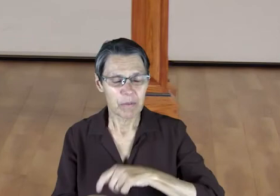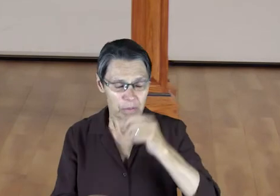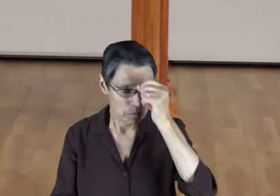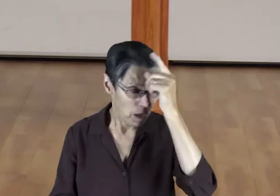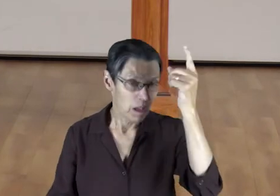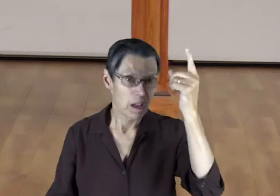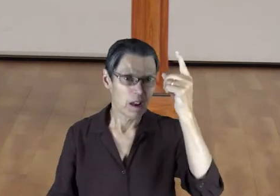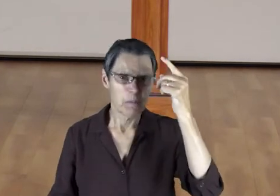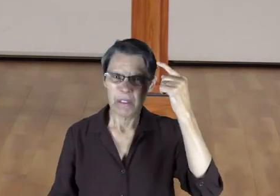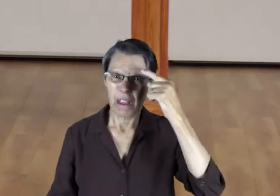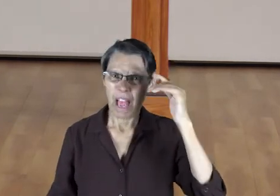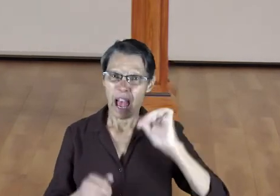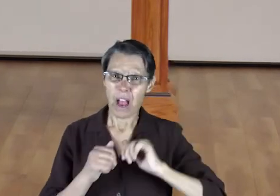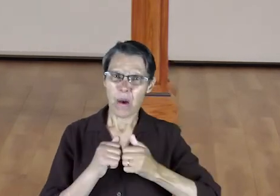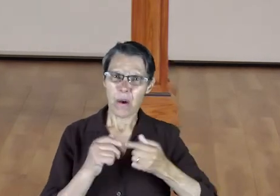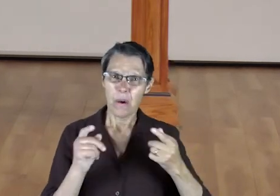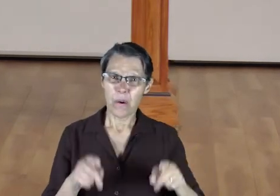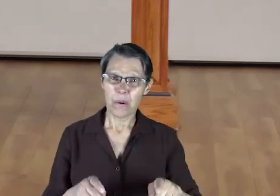happened.